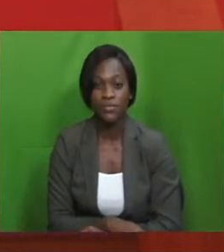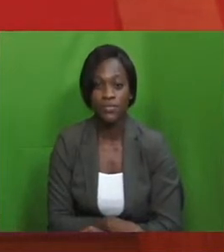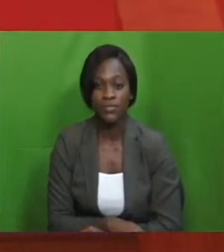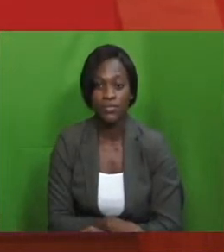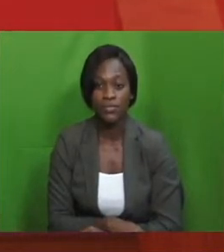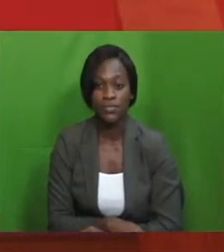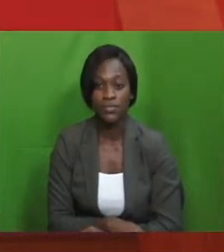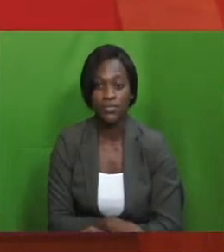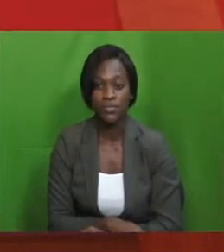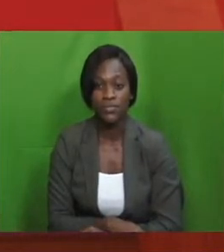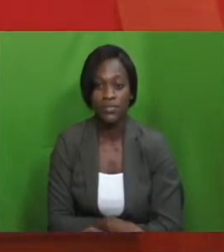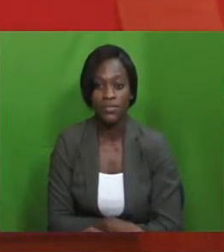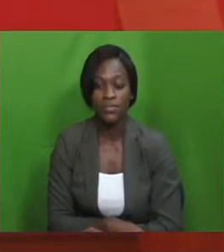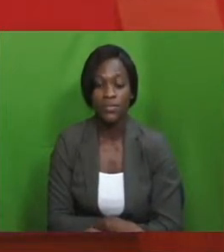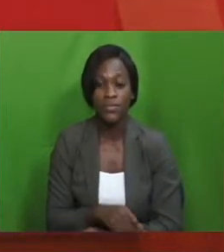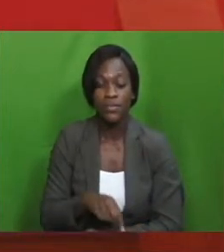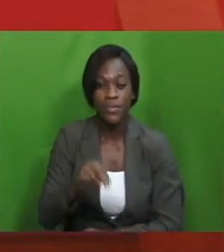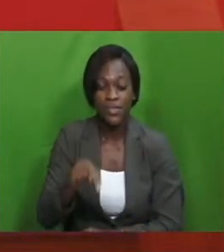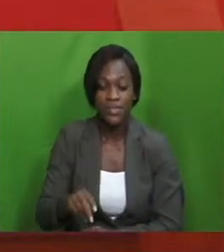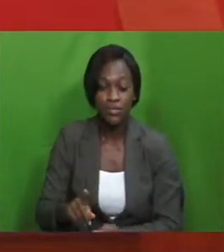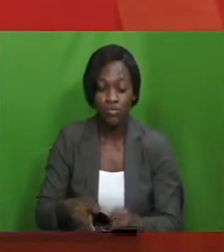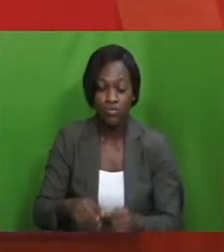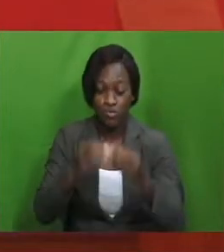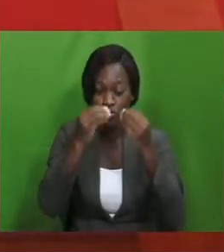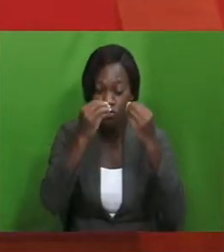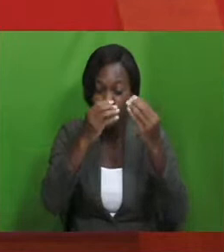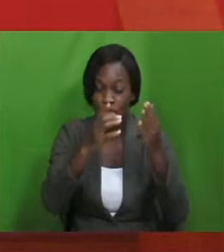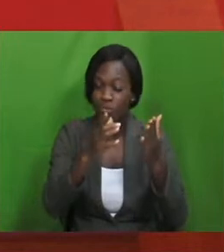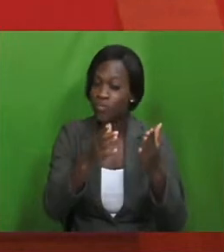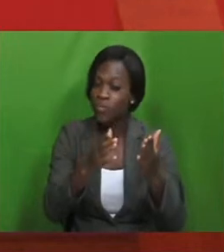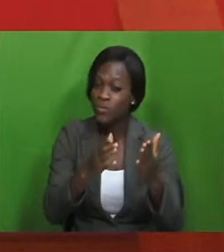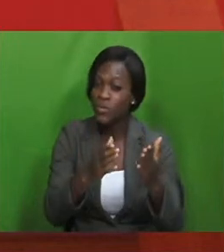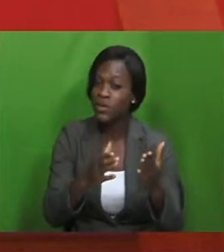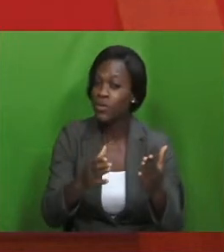I have to follow the course of our program